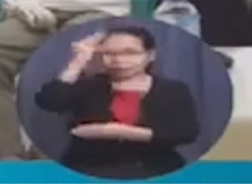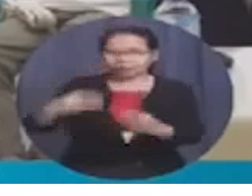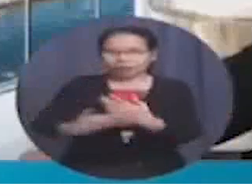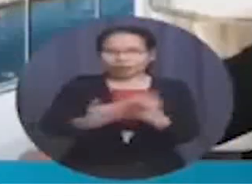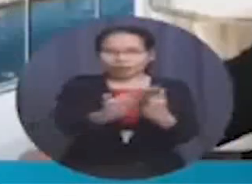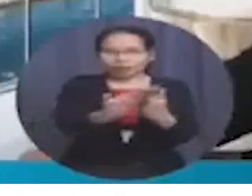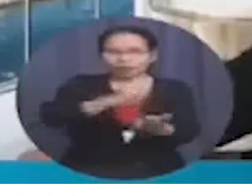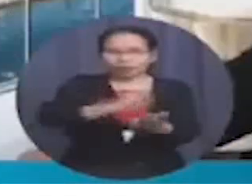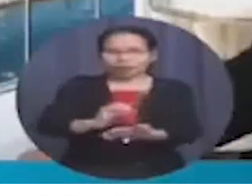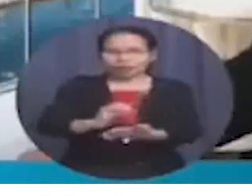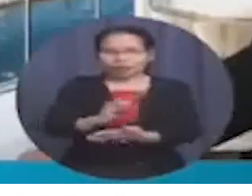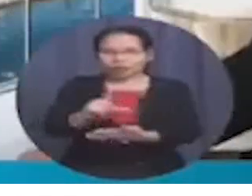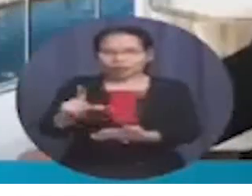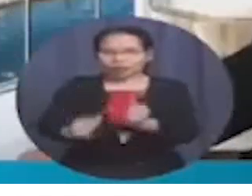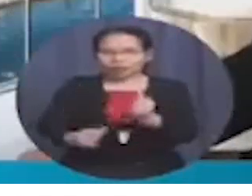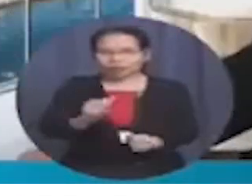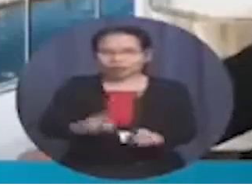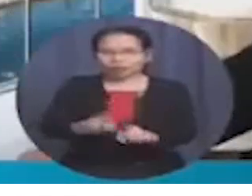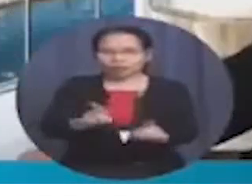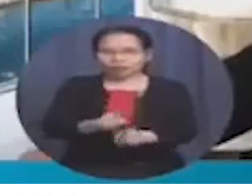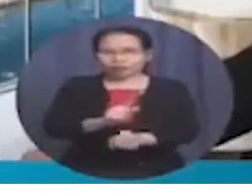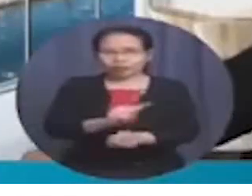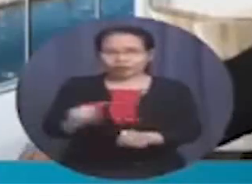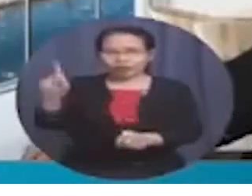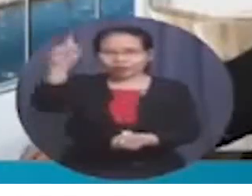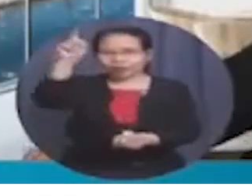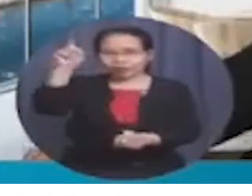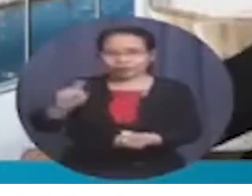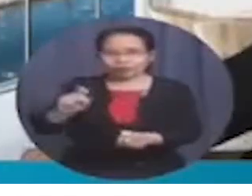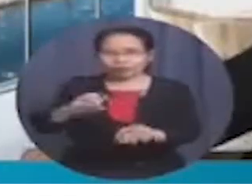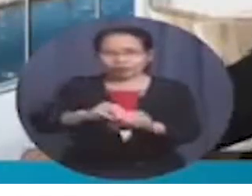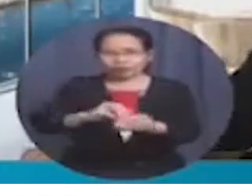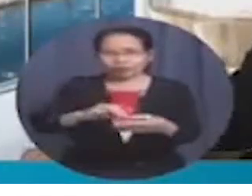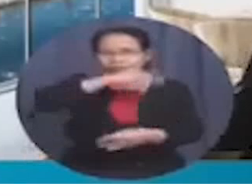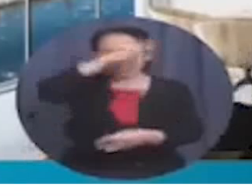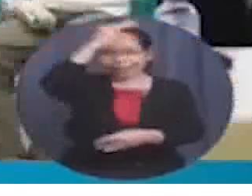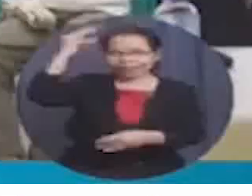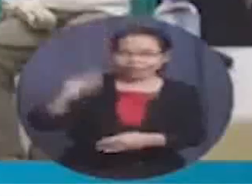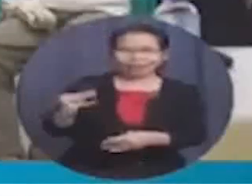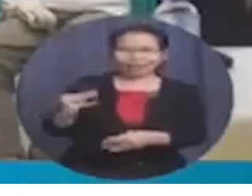passing through that canal, which is also the sexual organ of Mary.